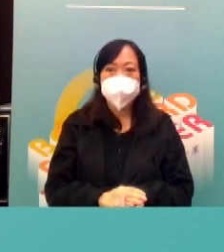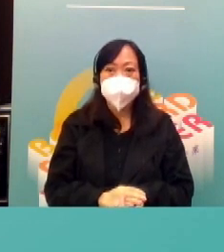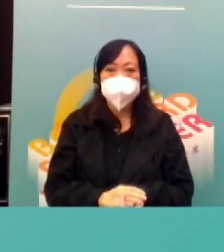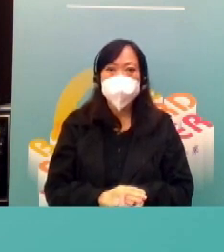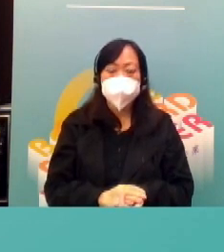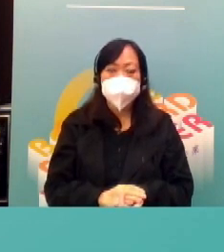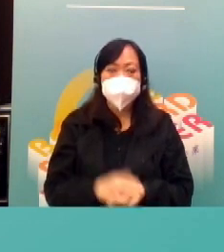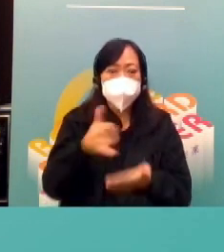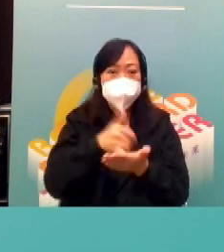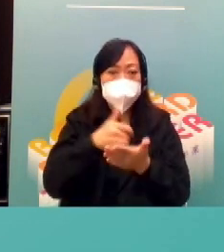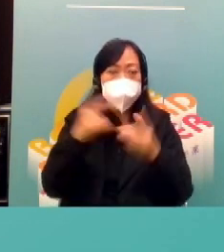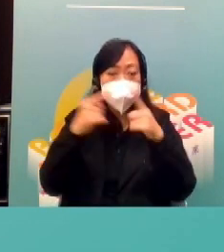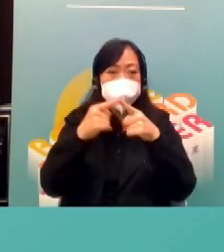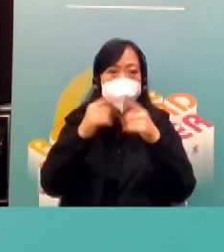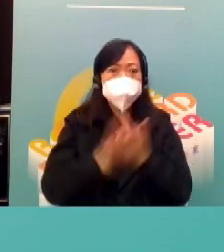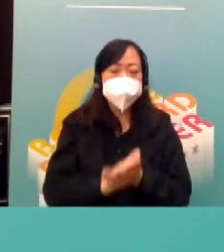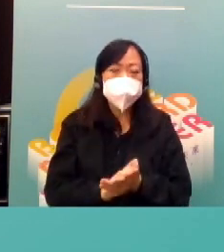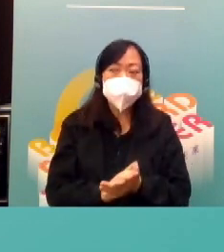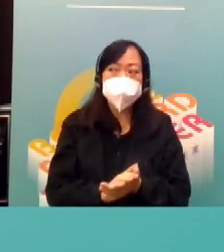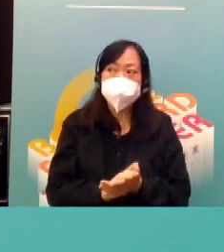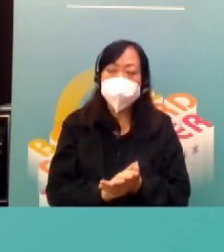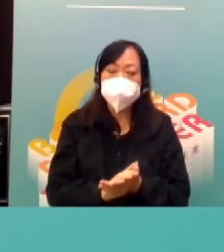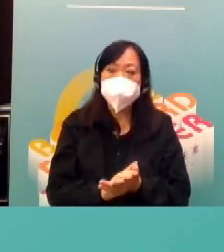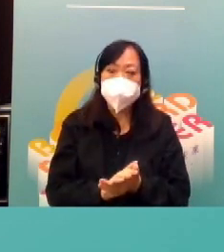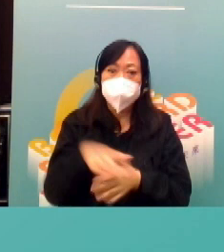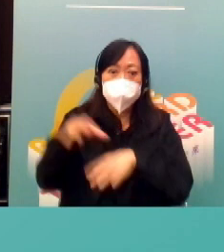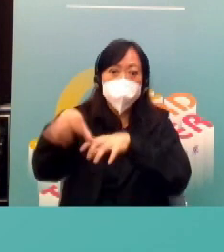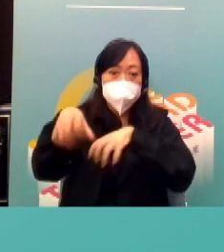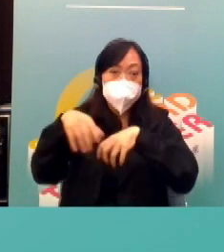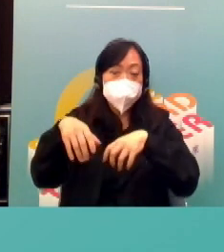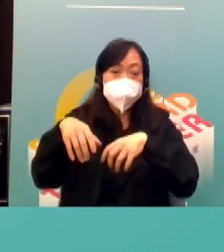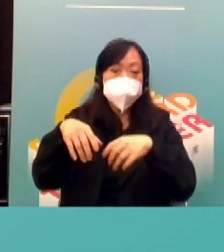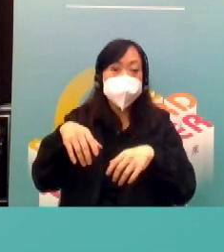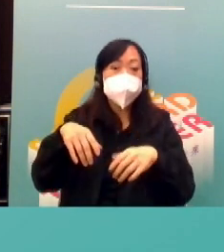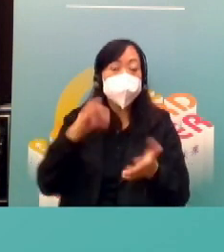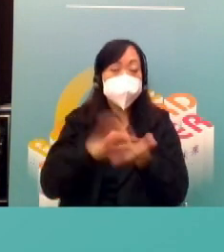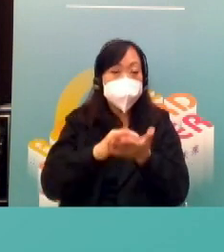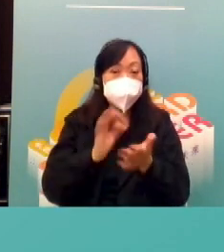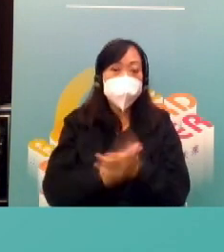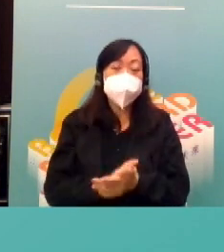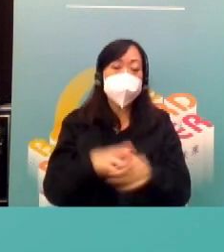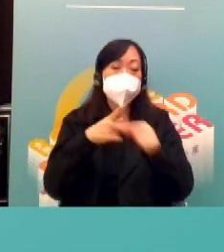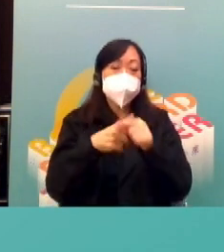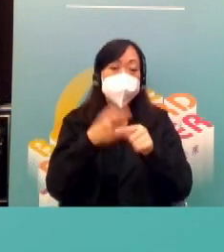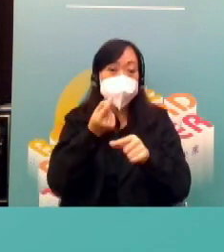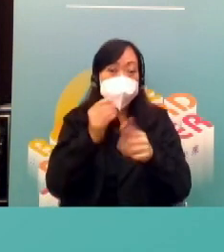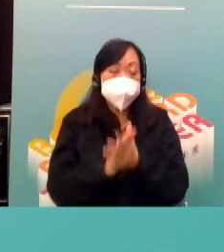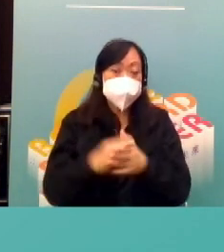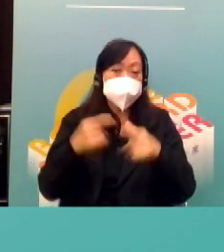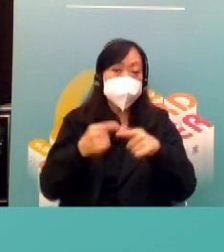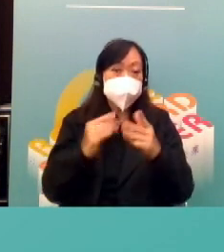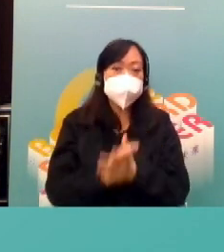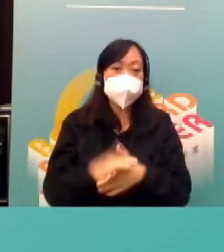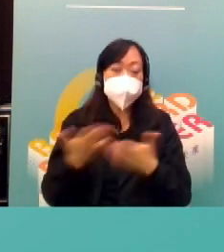communities. And I think if we are to have an inclusive digital future, we need to get very specific on what we mean by